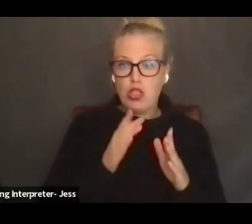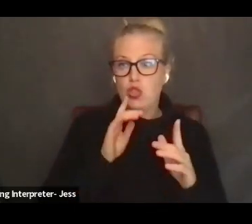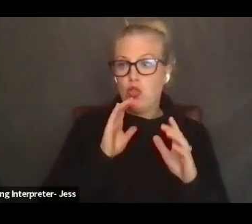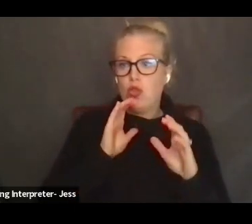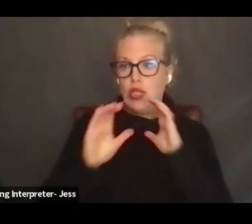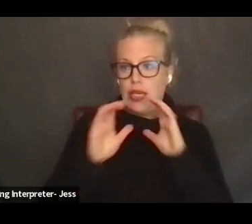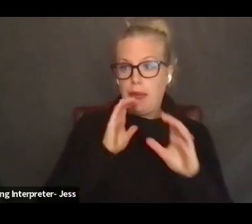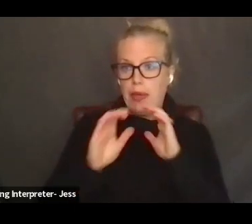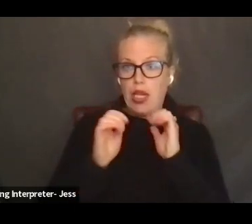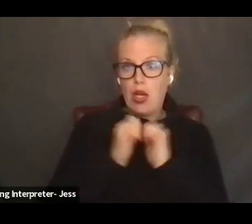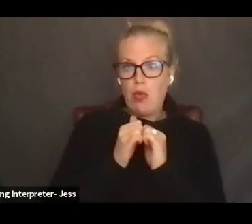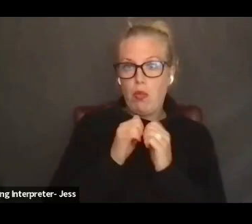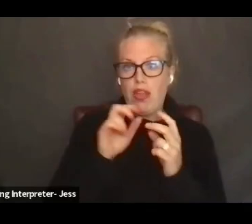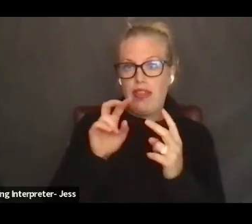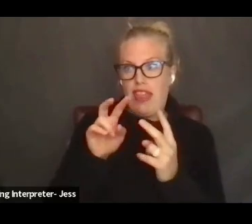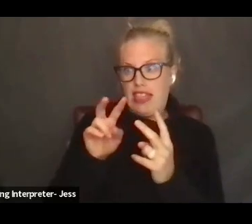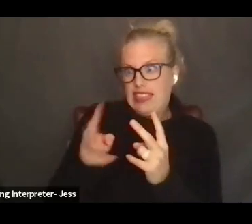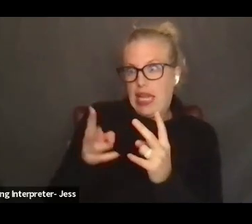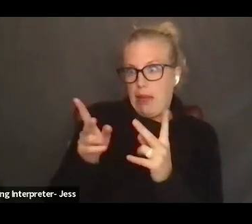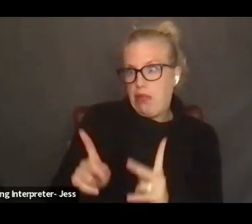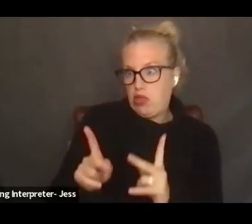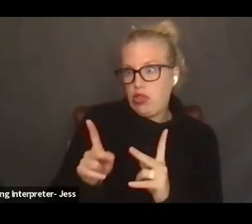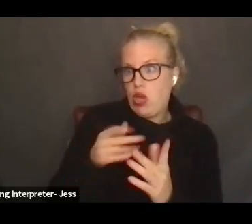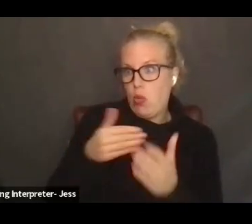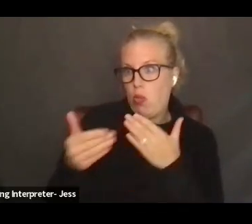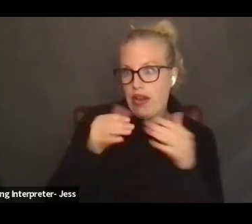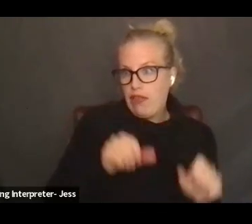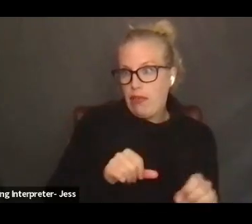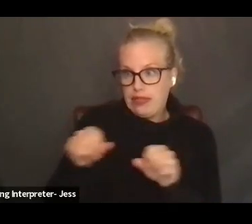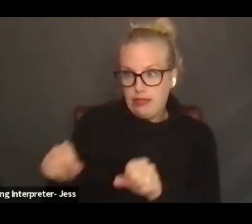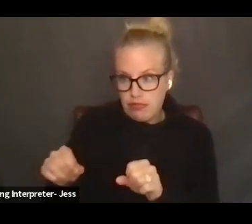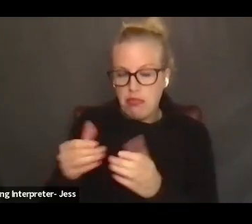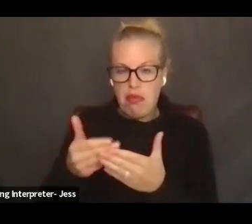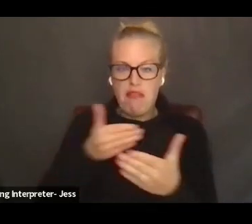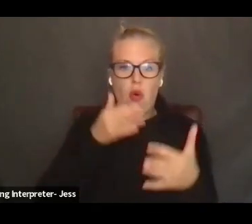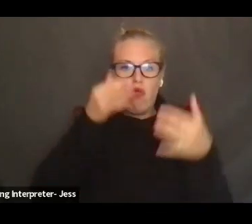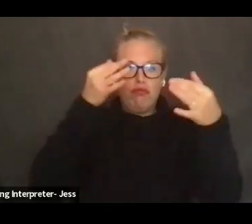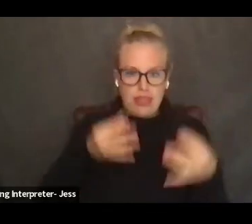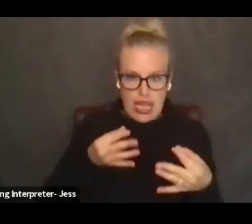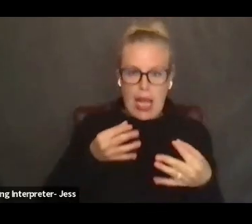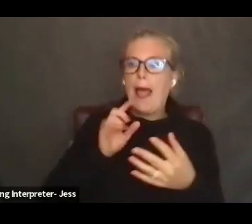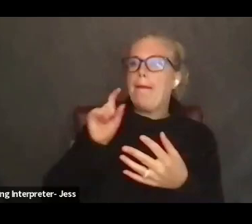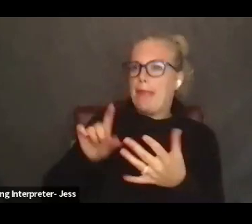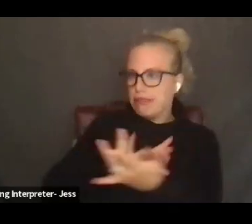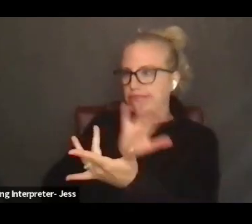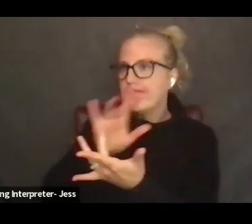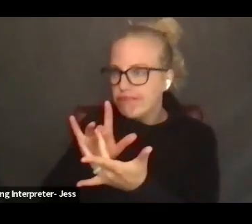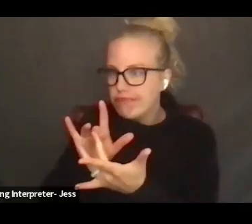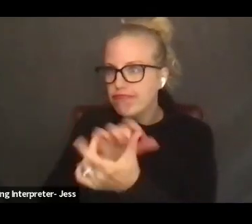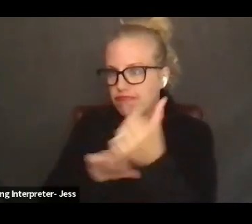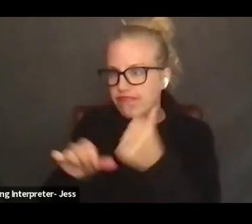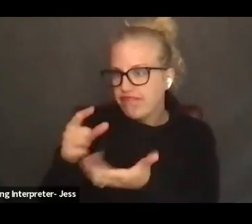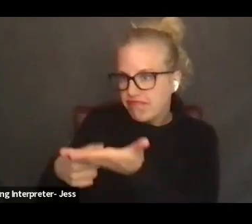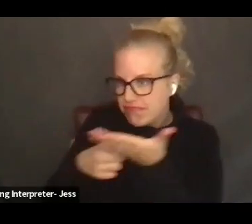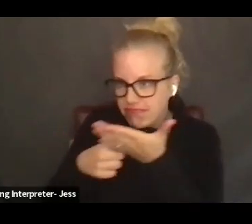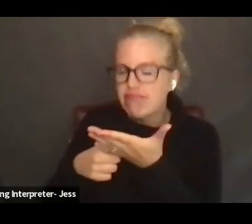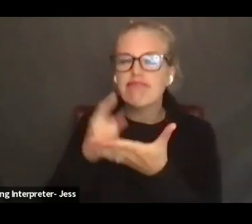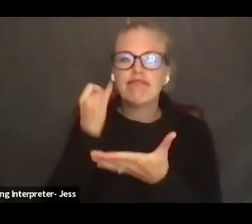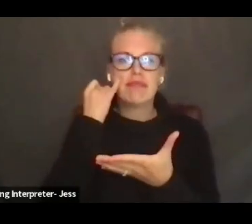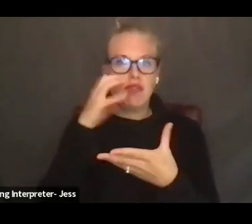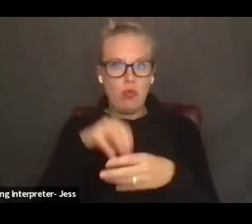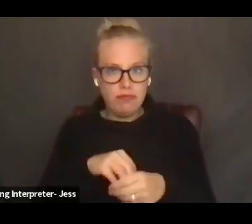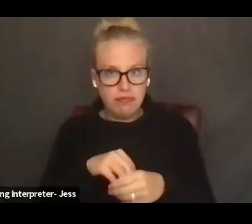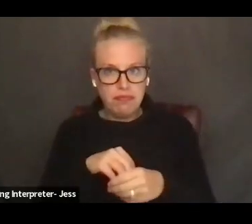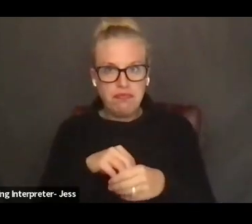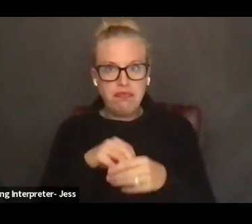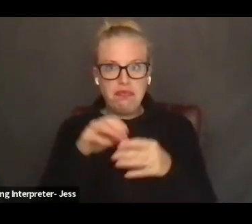with your successor agents whenever possible before making a decision if you want to have everybody involved